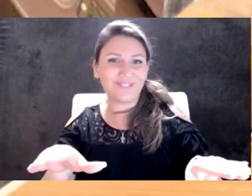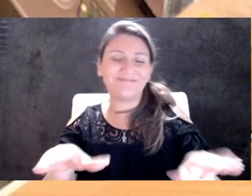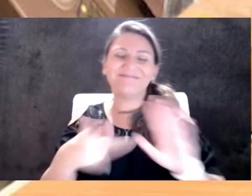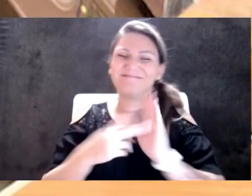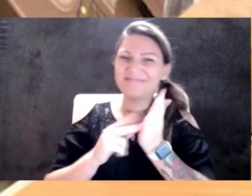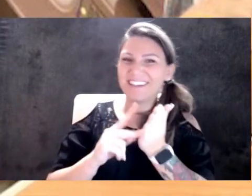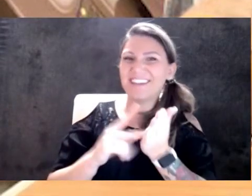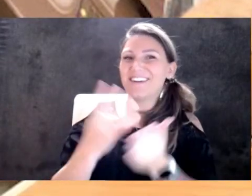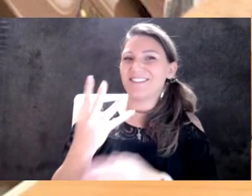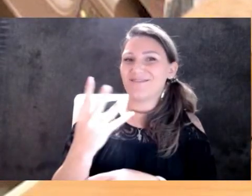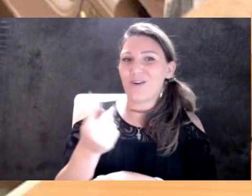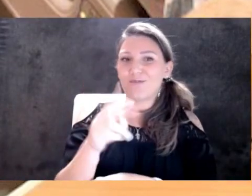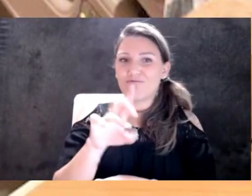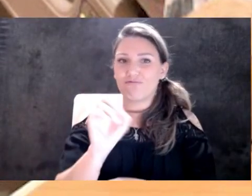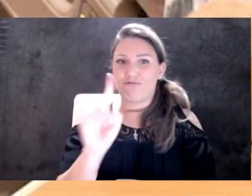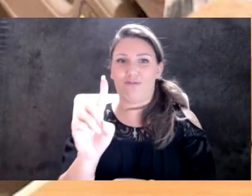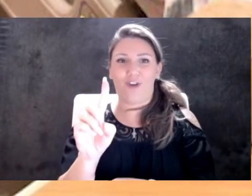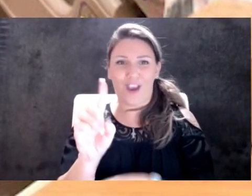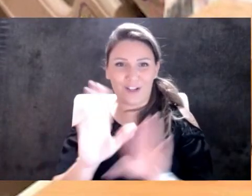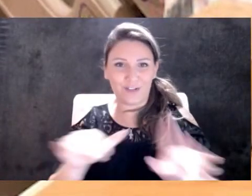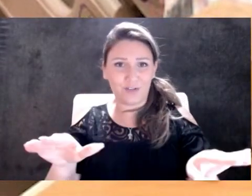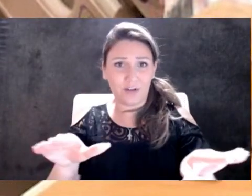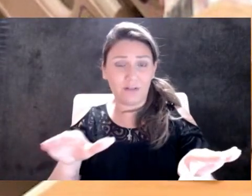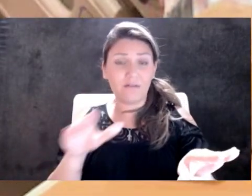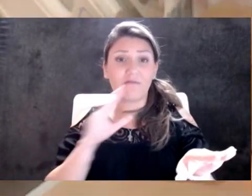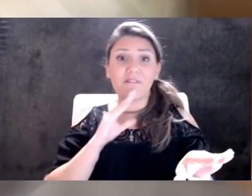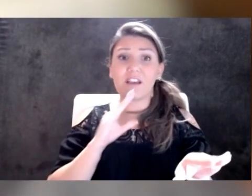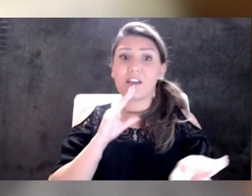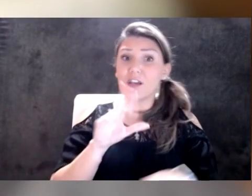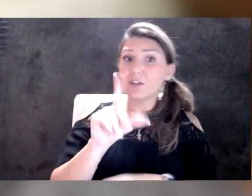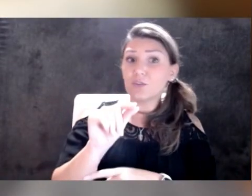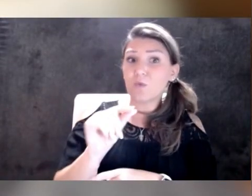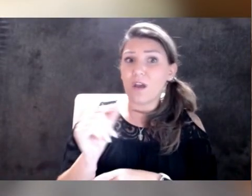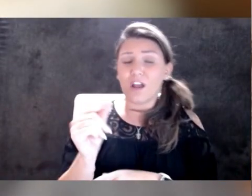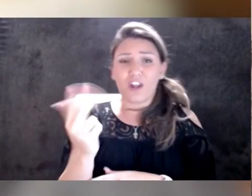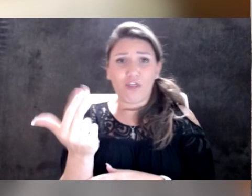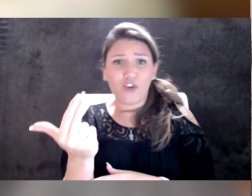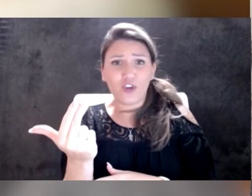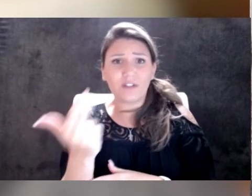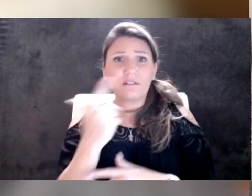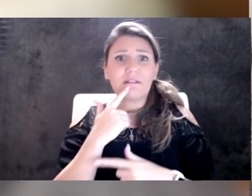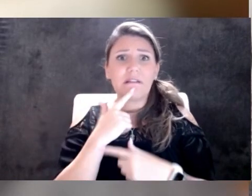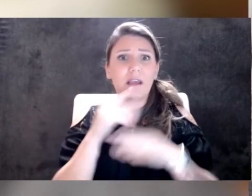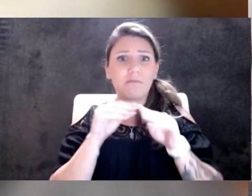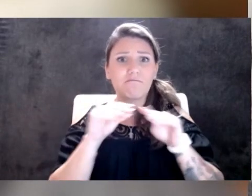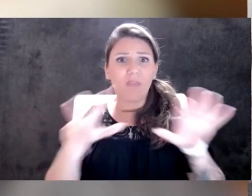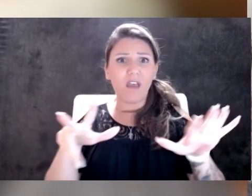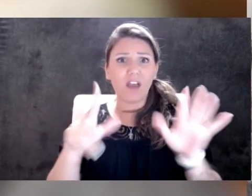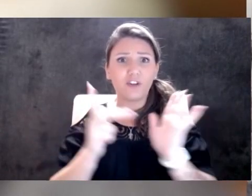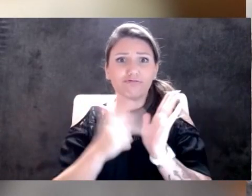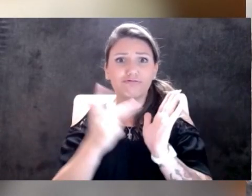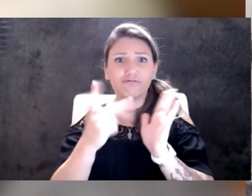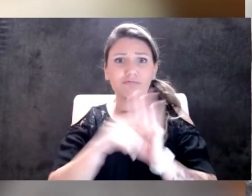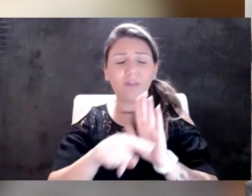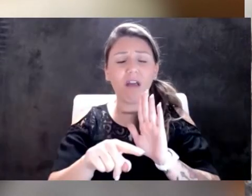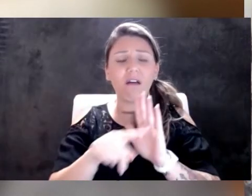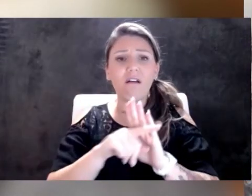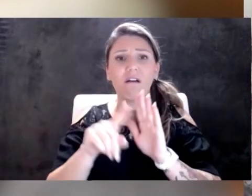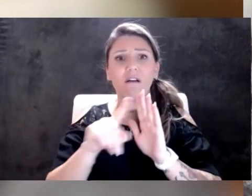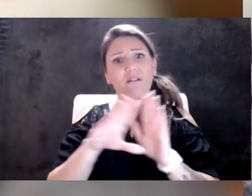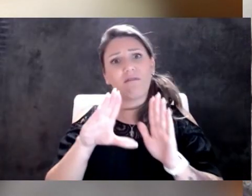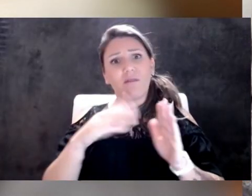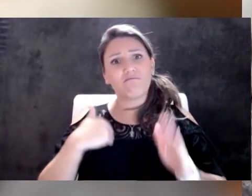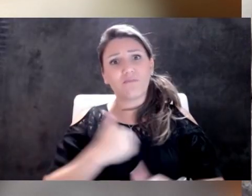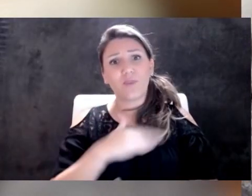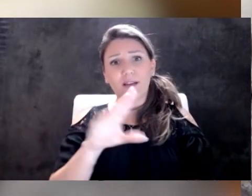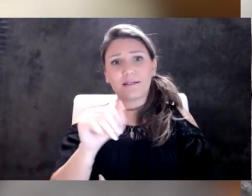diagnosis in 2015 and her second 3 years later. It was metastatic triple-negative breast cancer. This time around, it